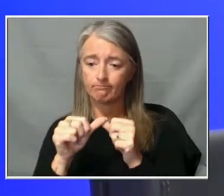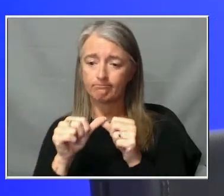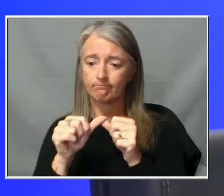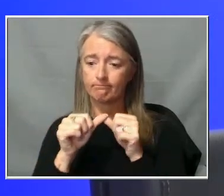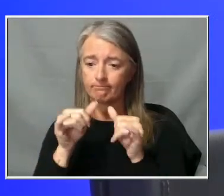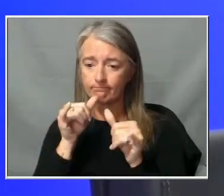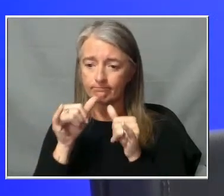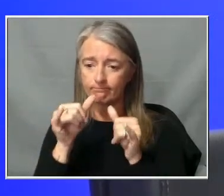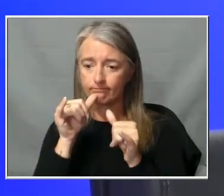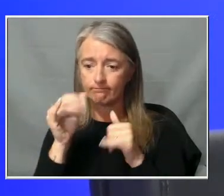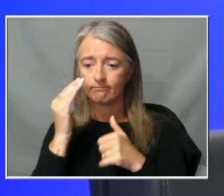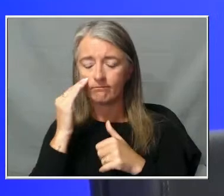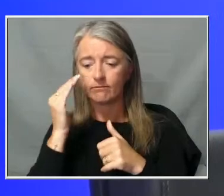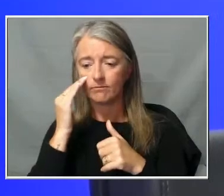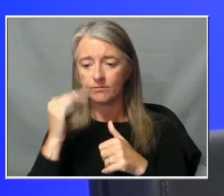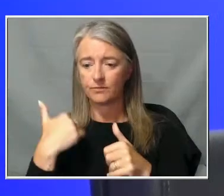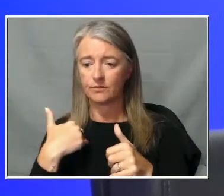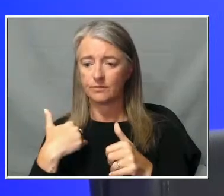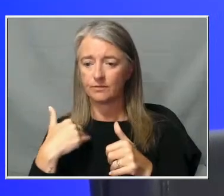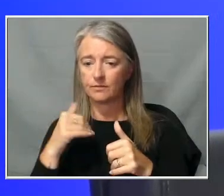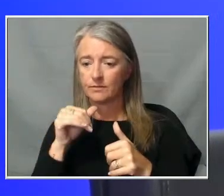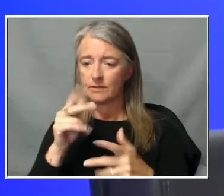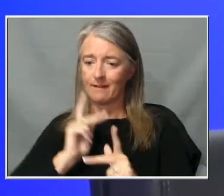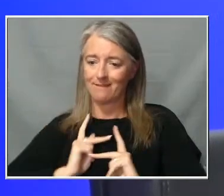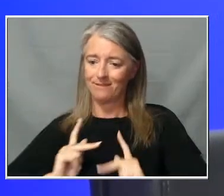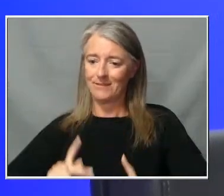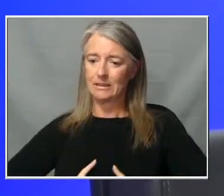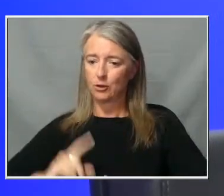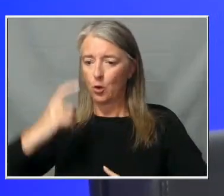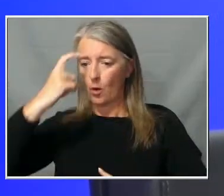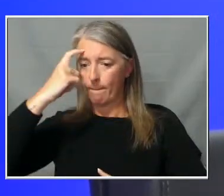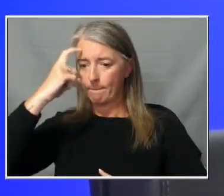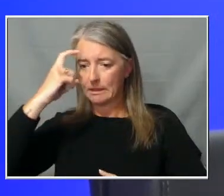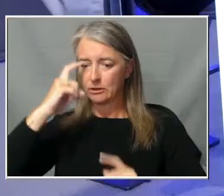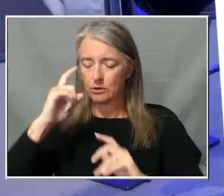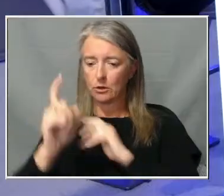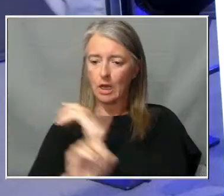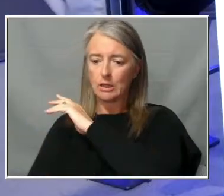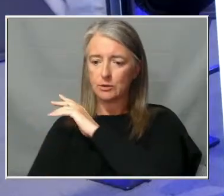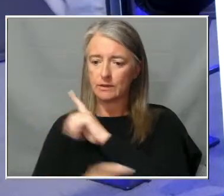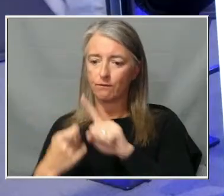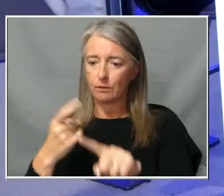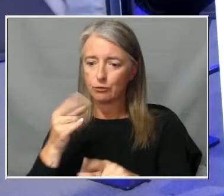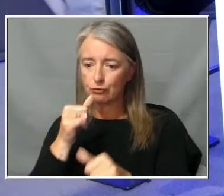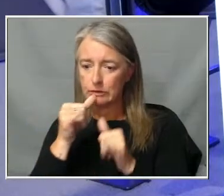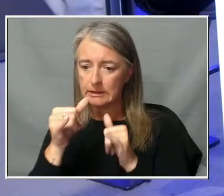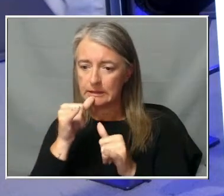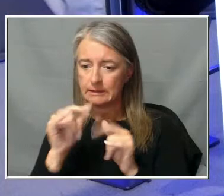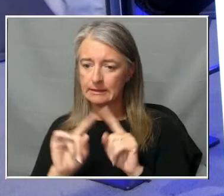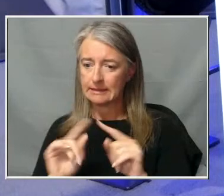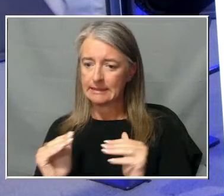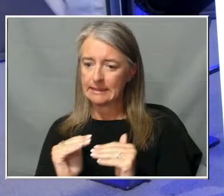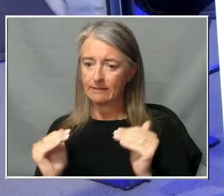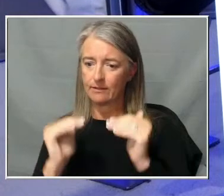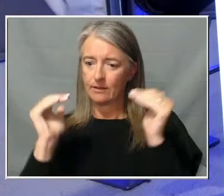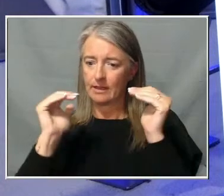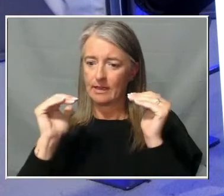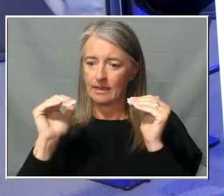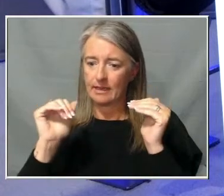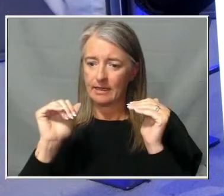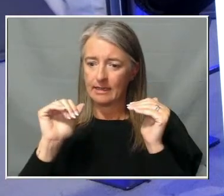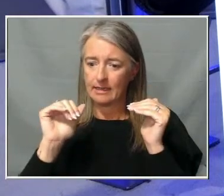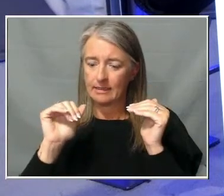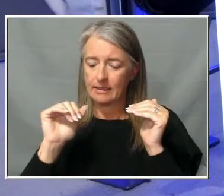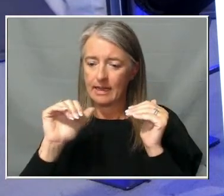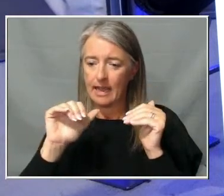knowing that you're having physical or mental consequences from drinking. So are there different levels of AUD, alcohol use disorder? Is it either, nope,